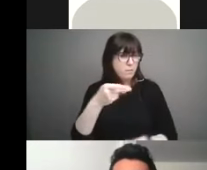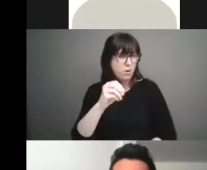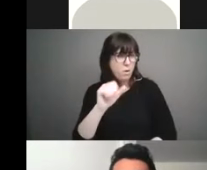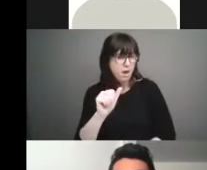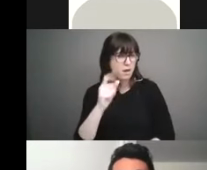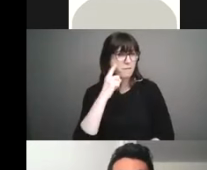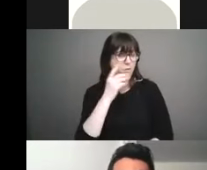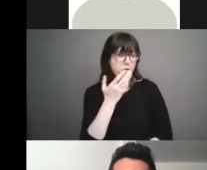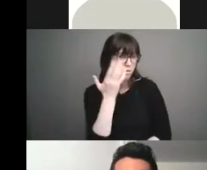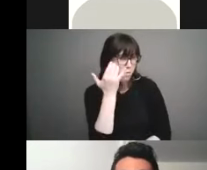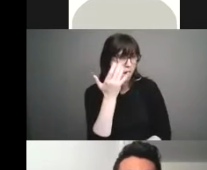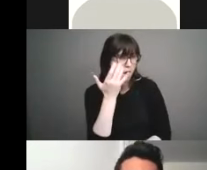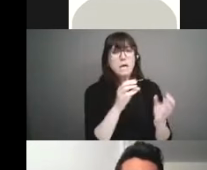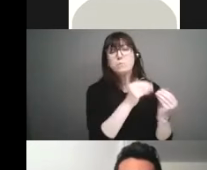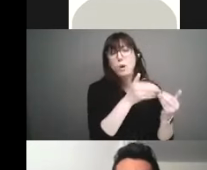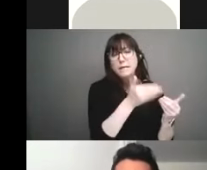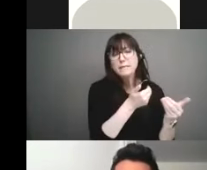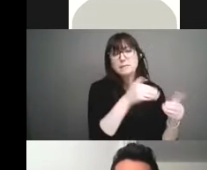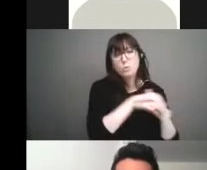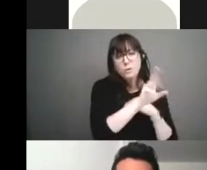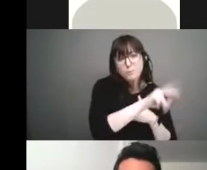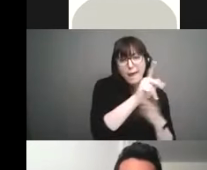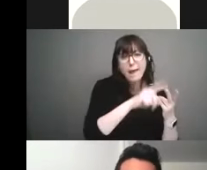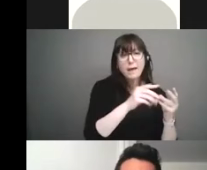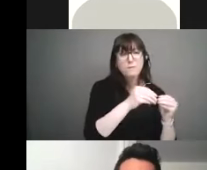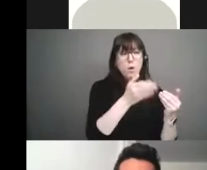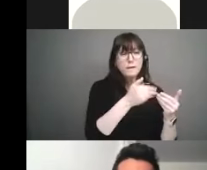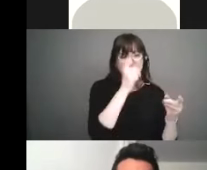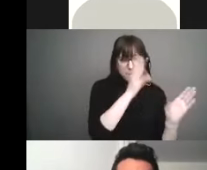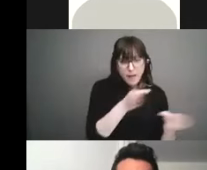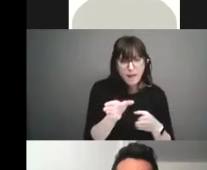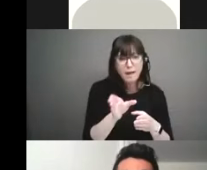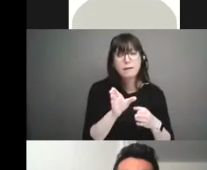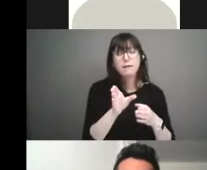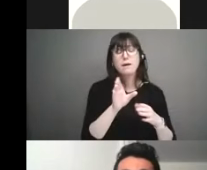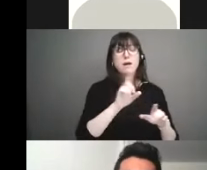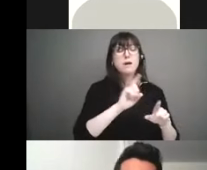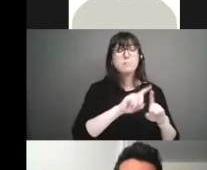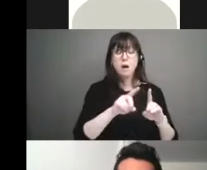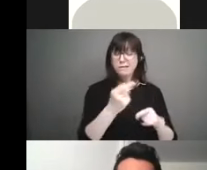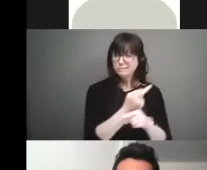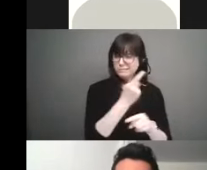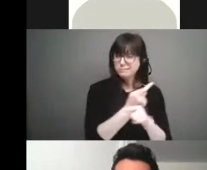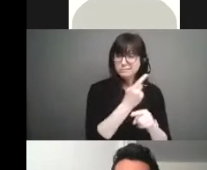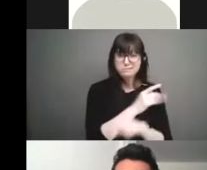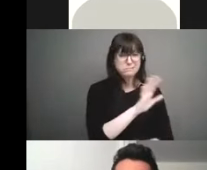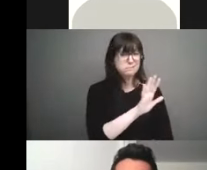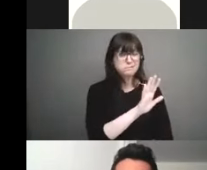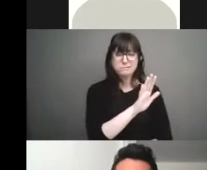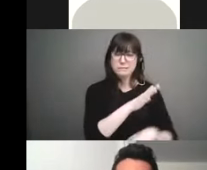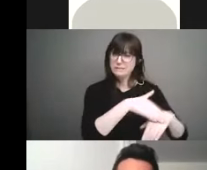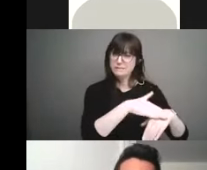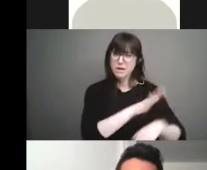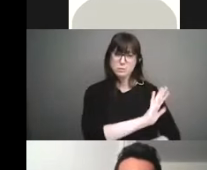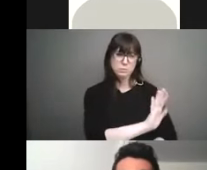the purposes of convenience or for planning purposes. But in the normal course, we would advise that